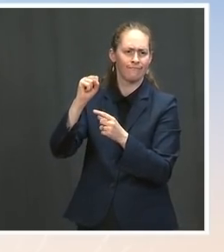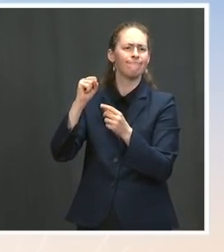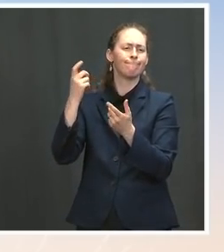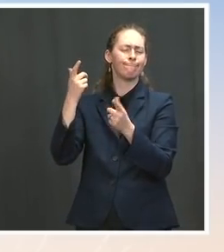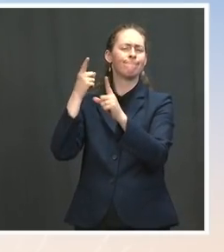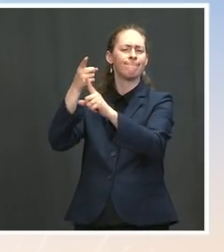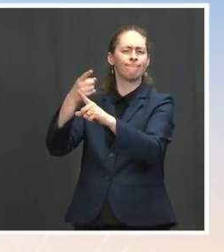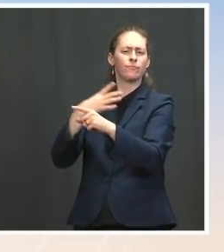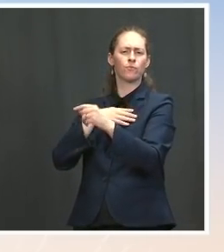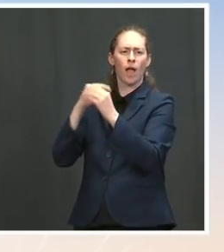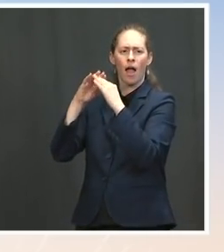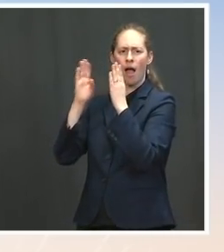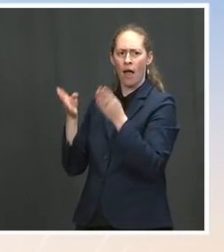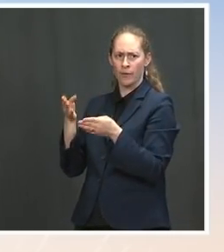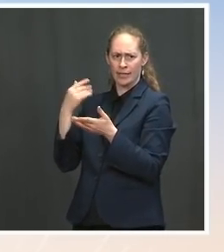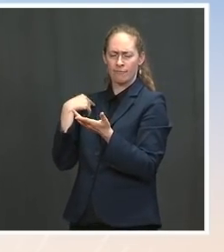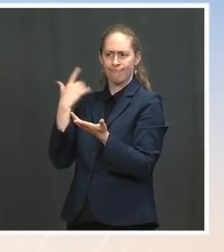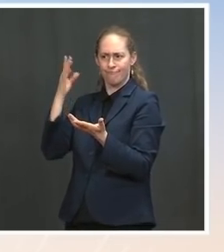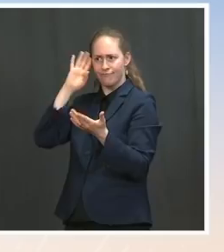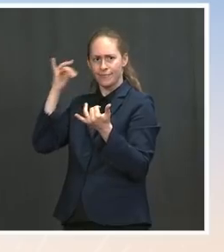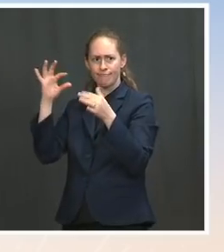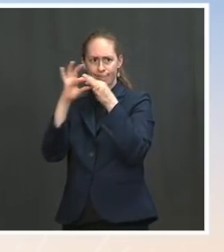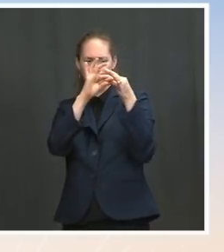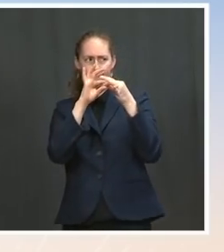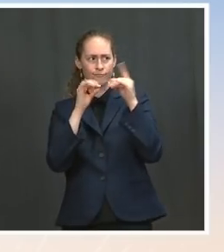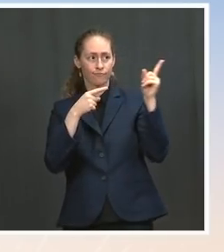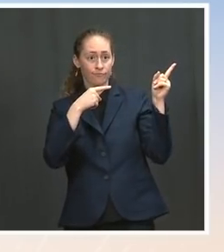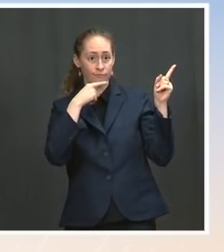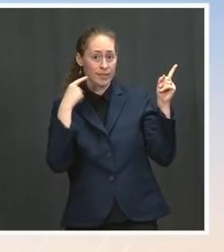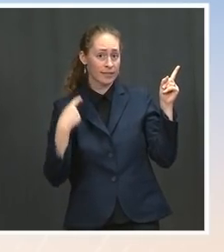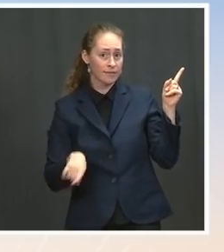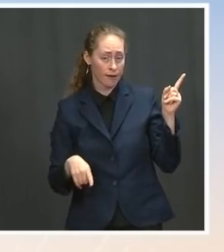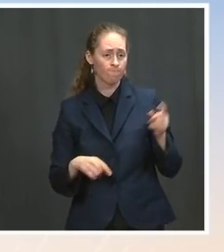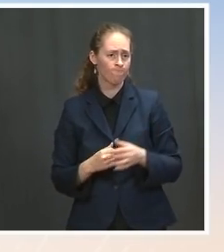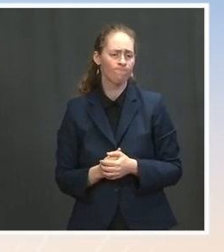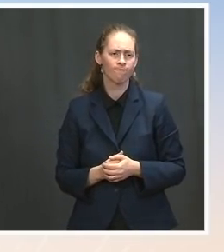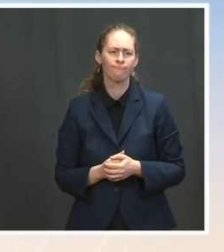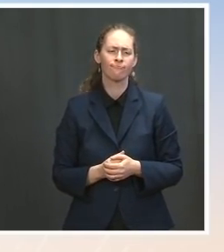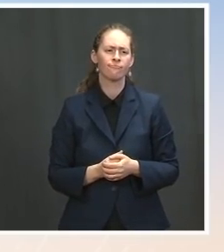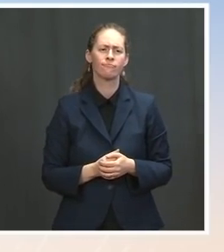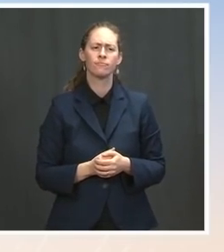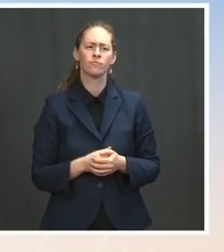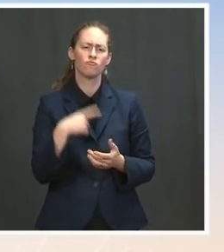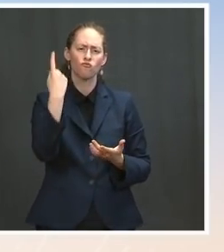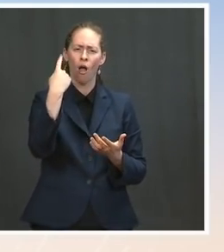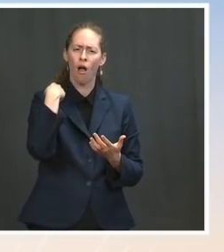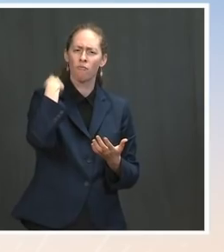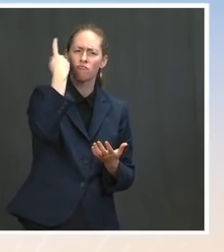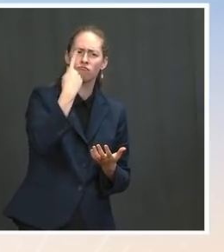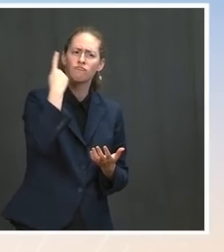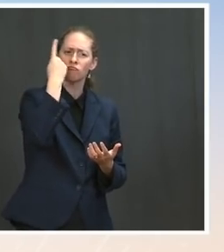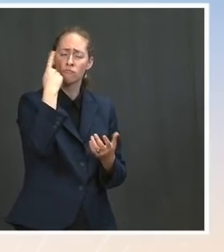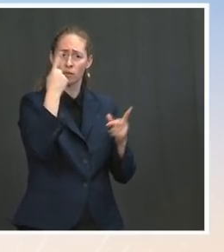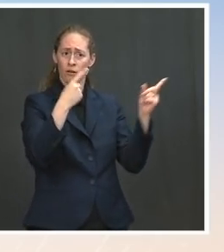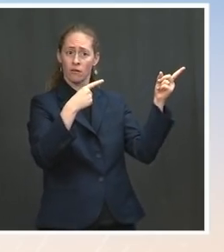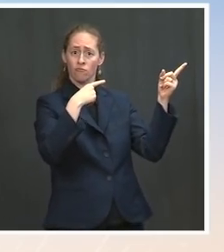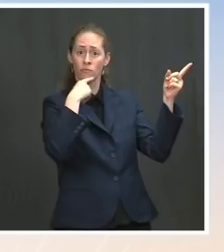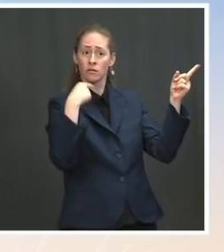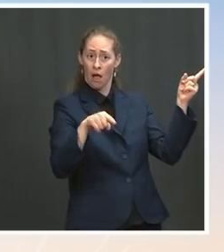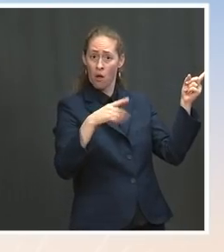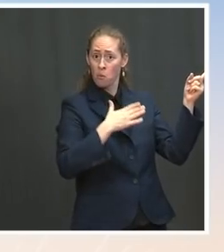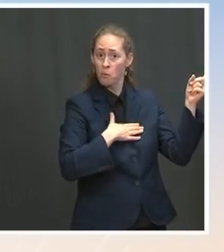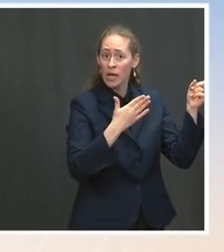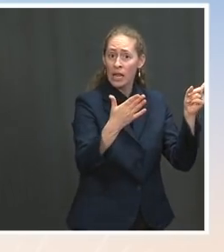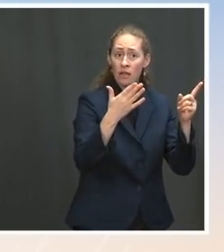engaging directly with Russia on this. Mm-hmm. And we were wondering if Russia has offered any cooperation or help in